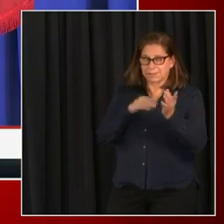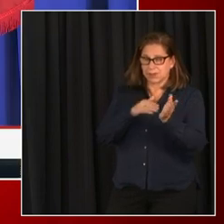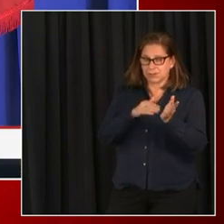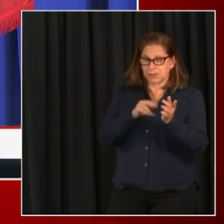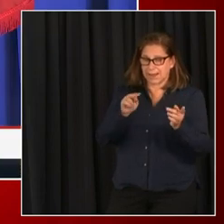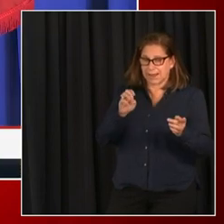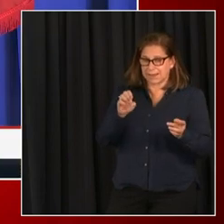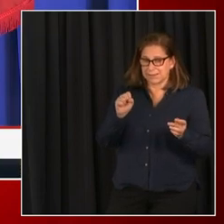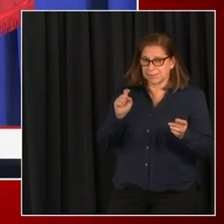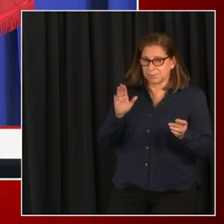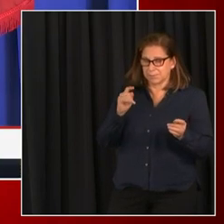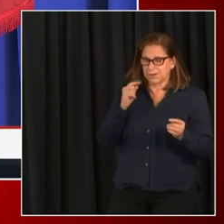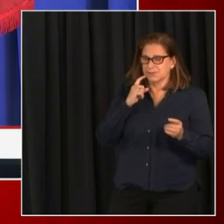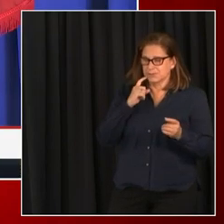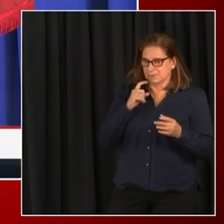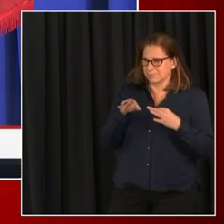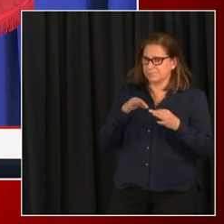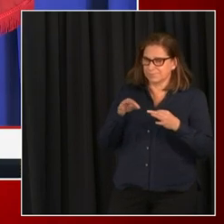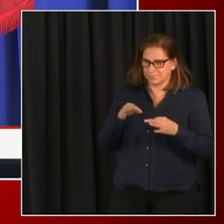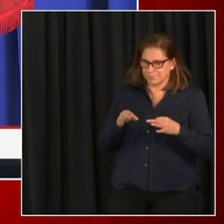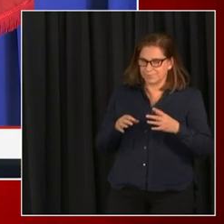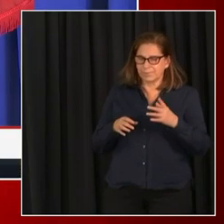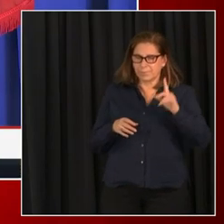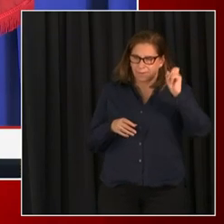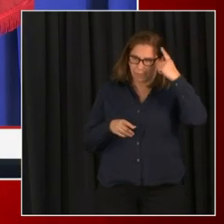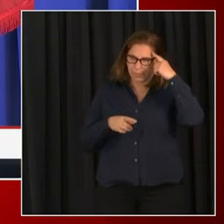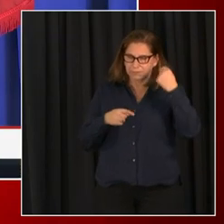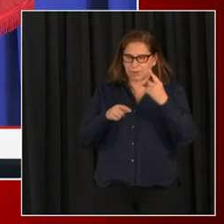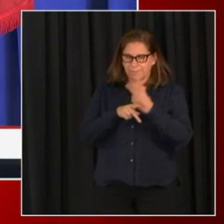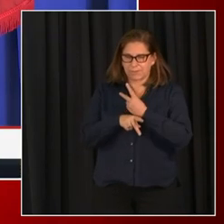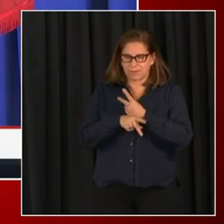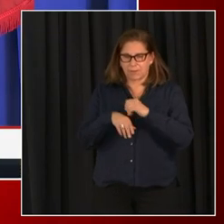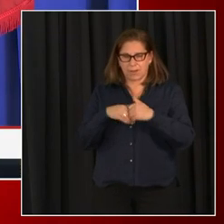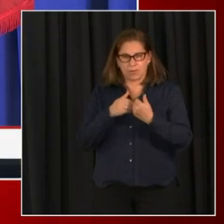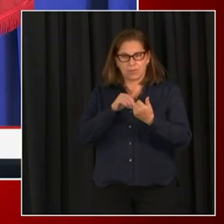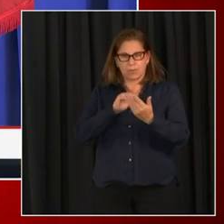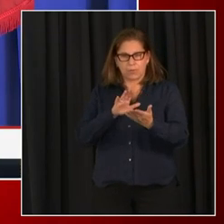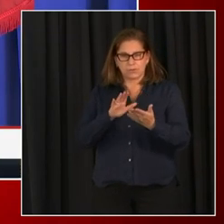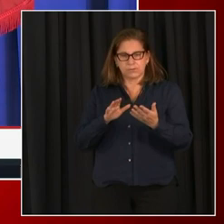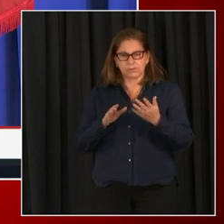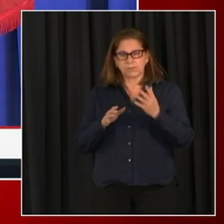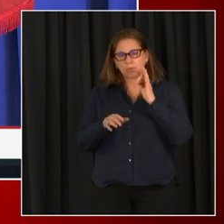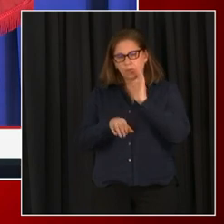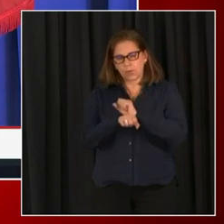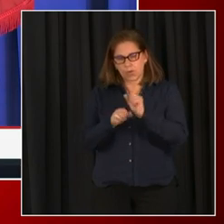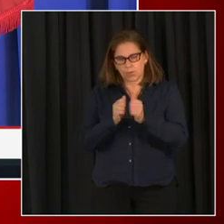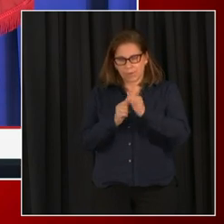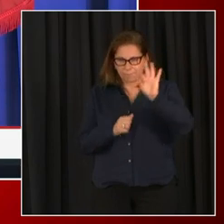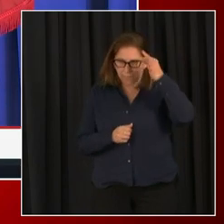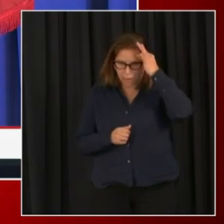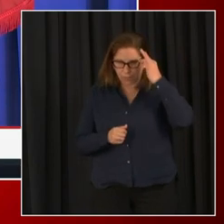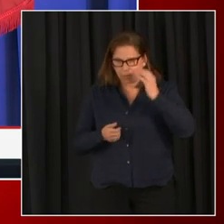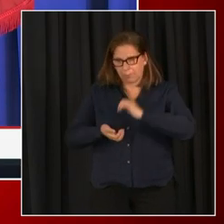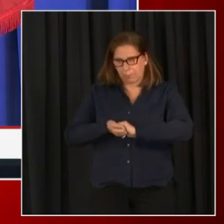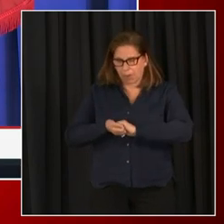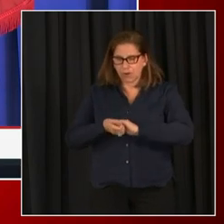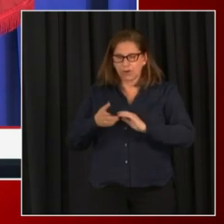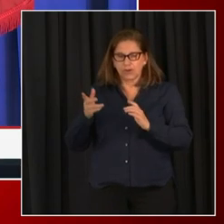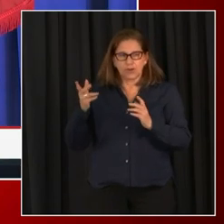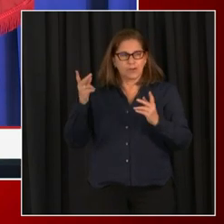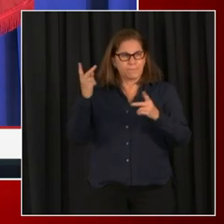federal partners in the process, which we are very happy to engage in that